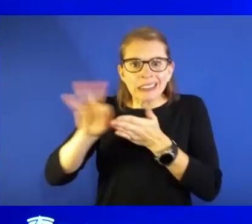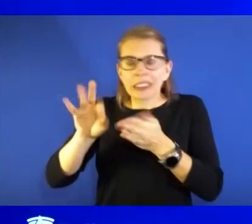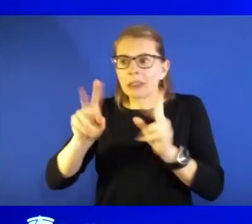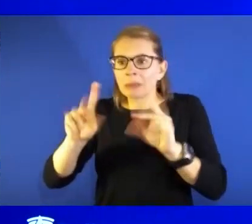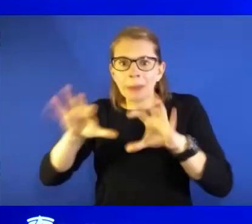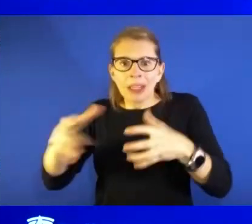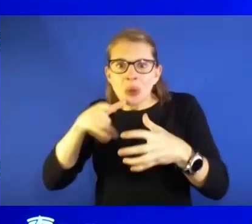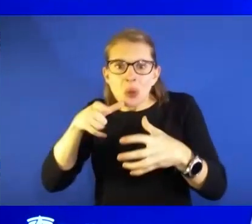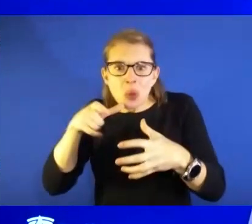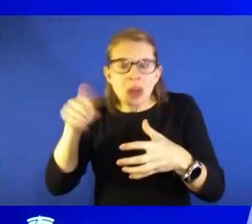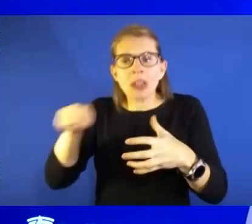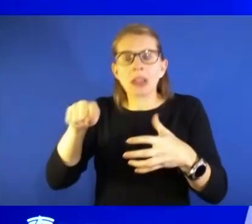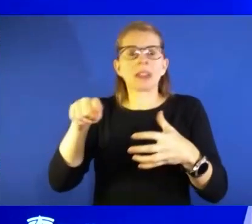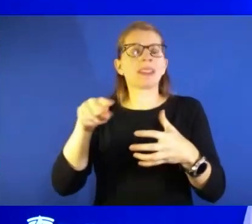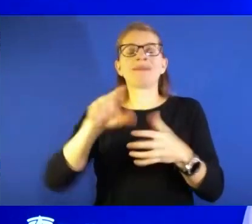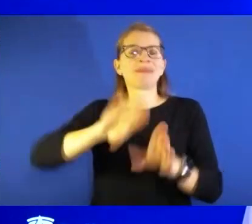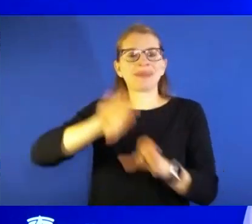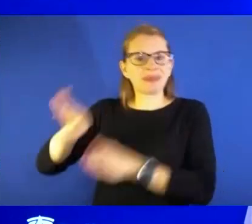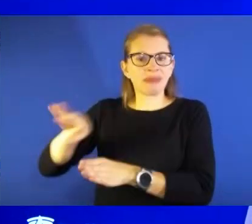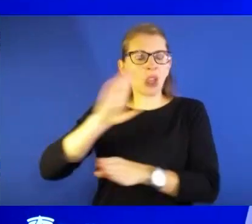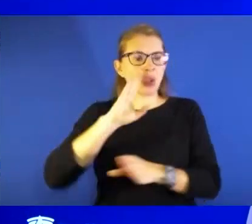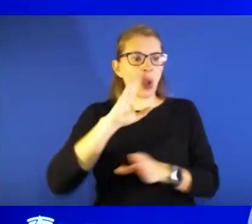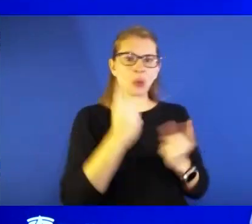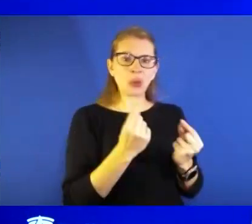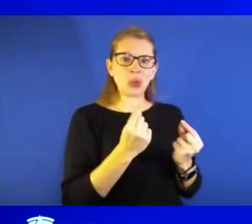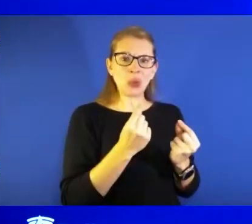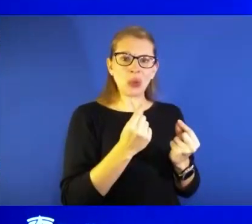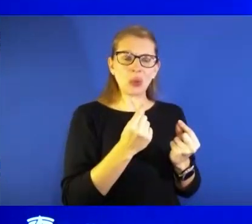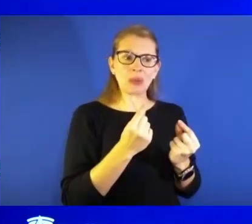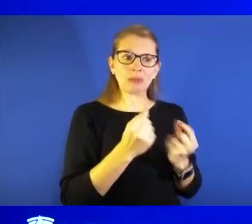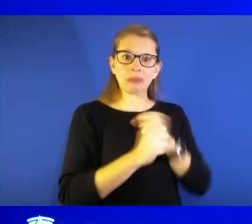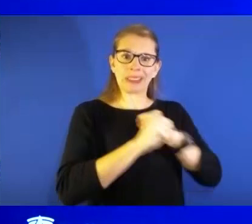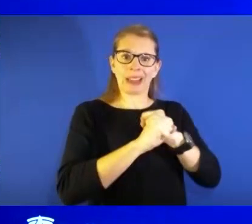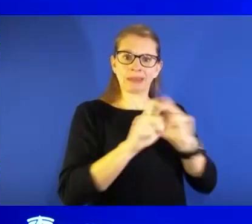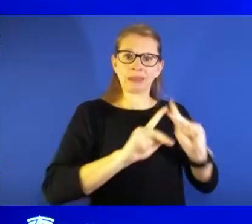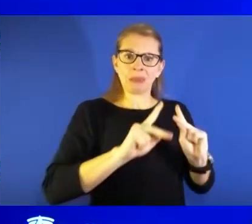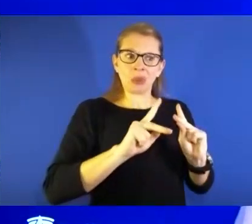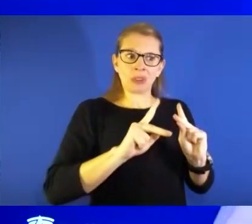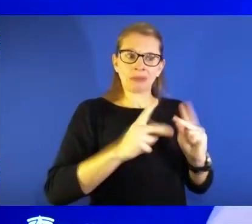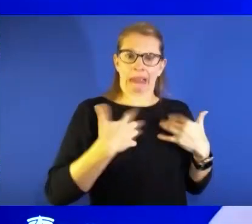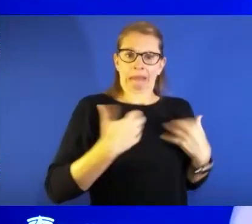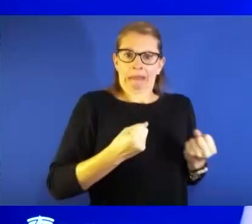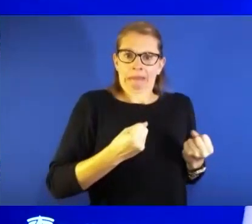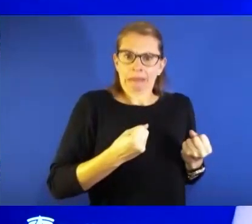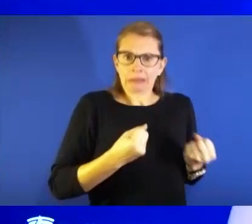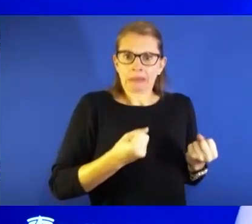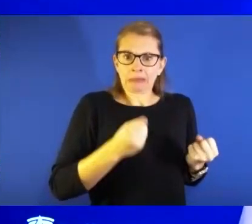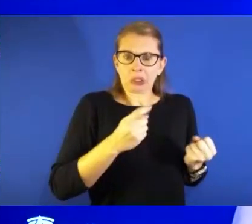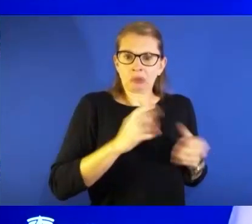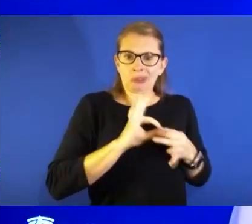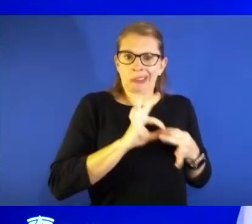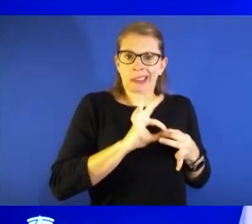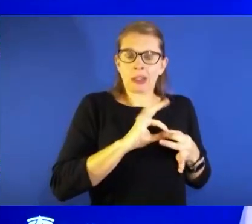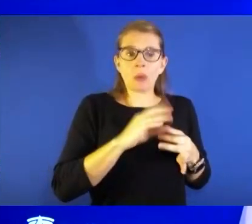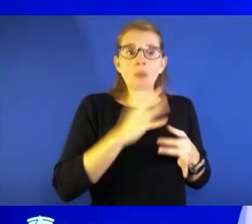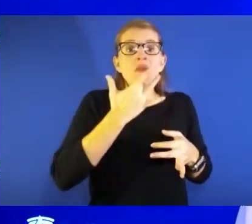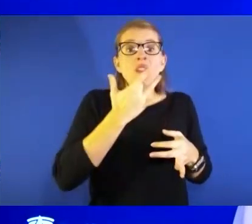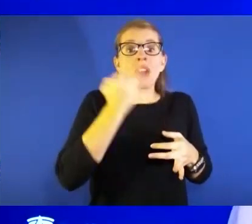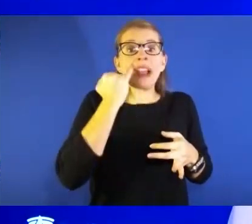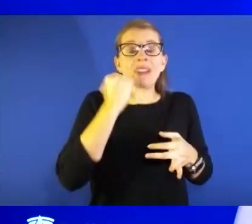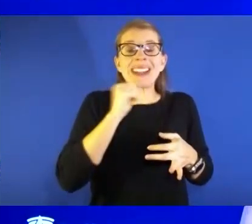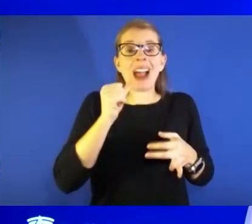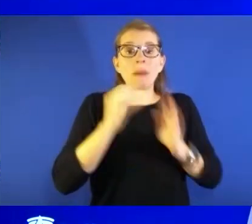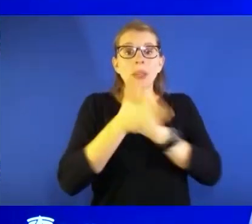can be done to help protect people, and that's really what we want to do. And we would prefer if it wouldn't be politicized. We know